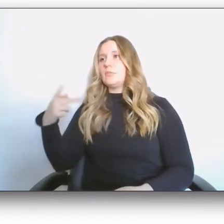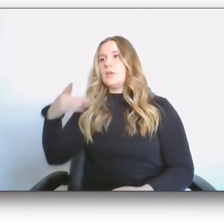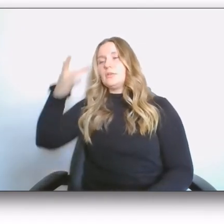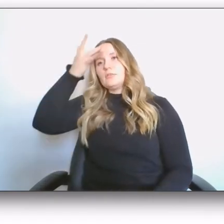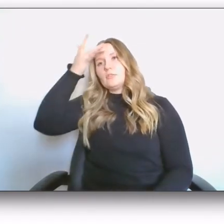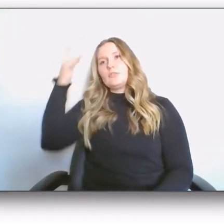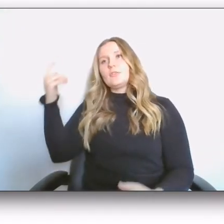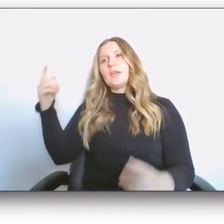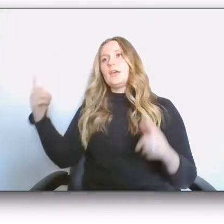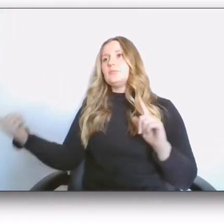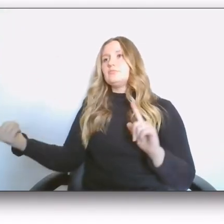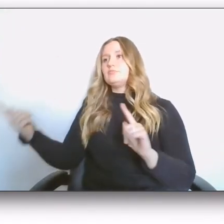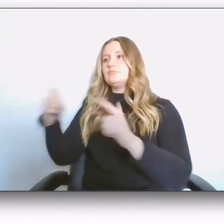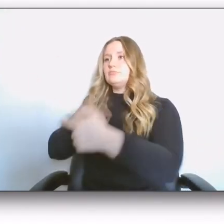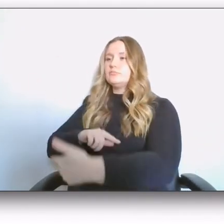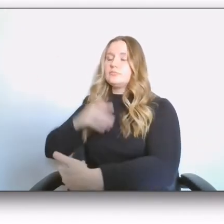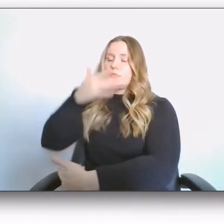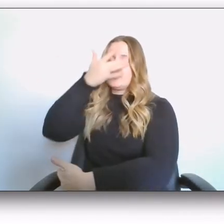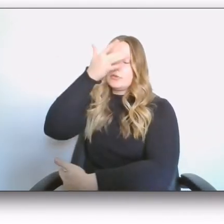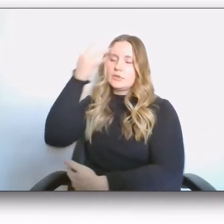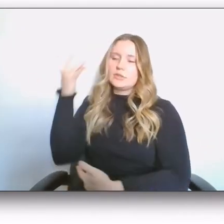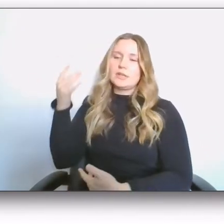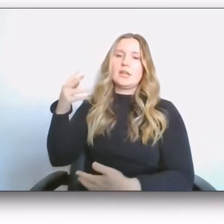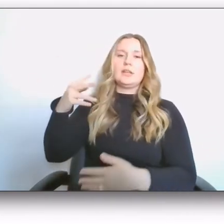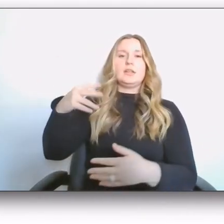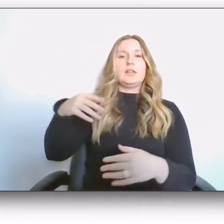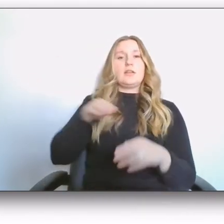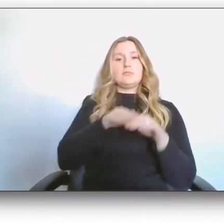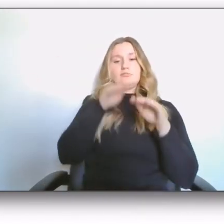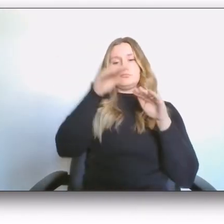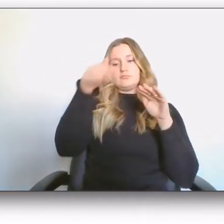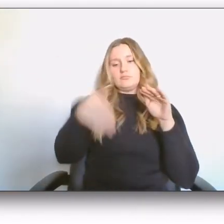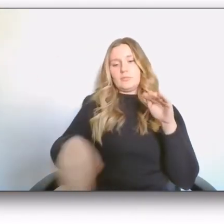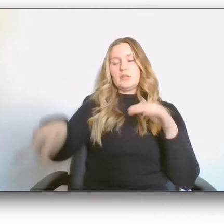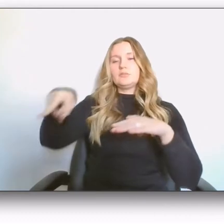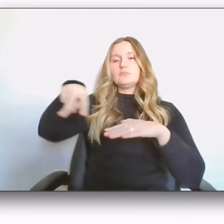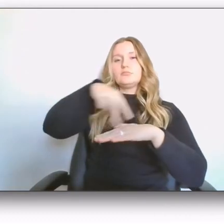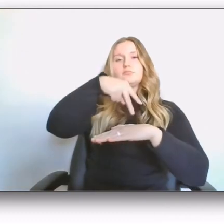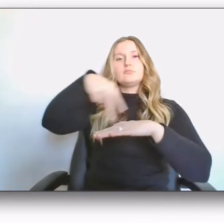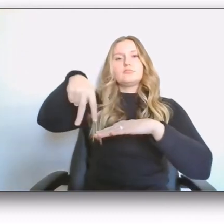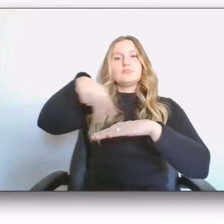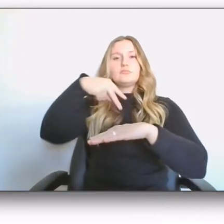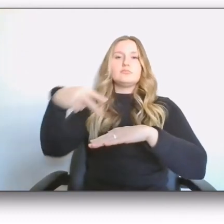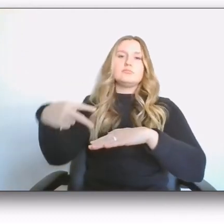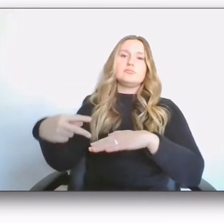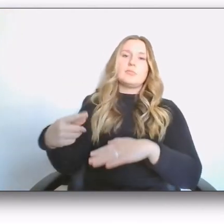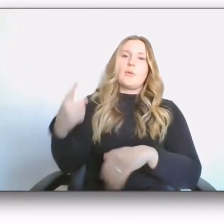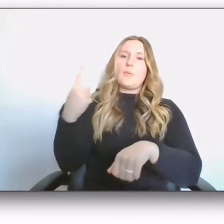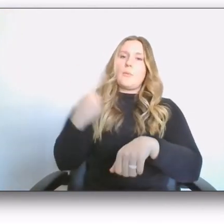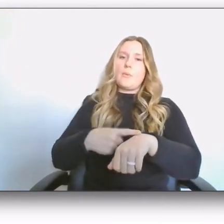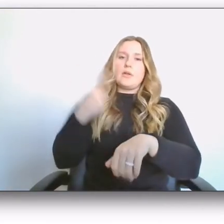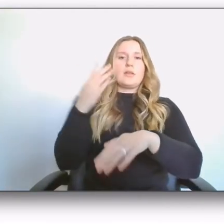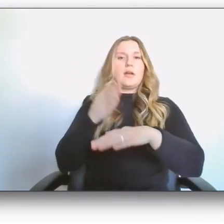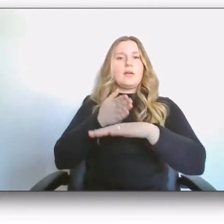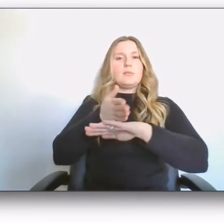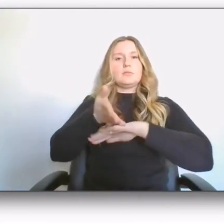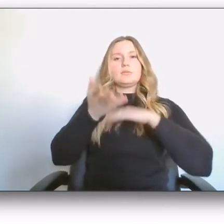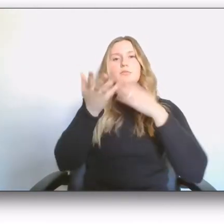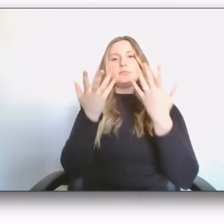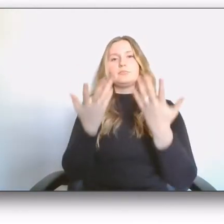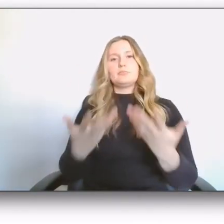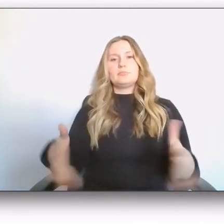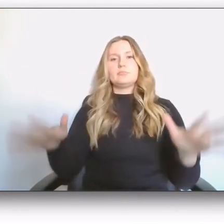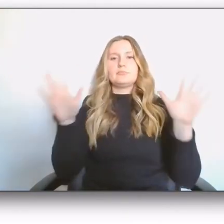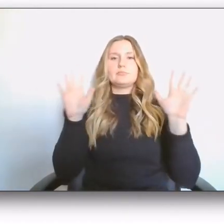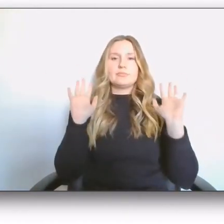la colina y nada más. Give me your hand, give me your hand and give me your love, give